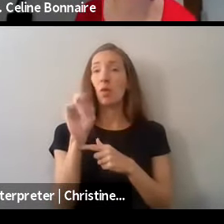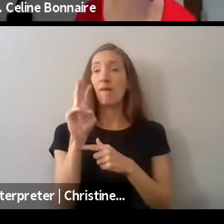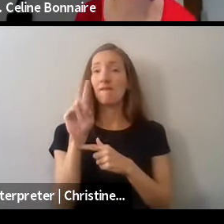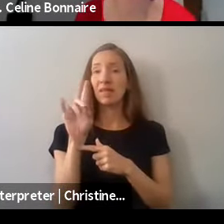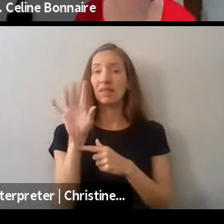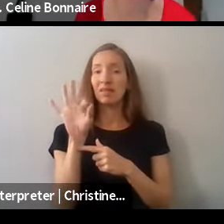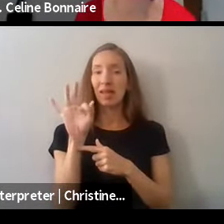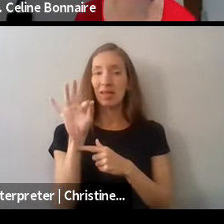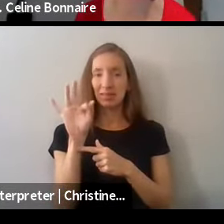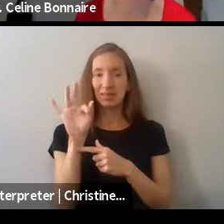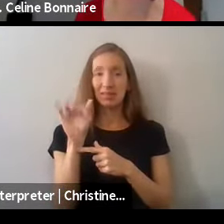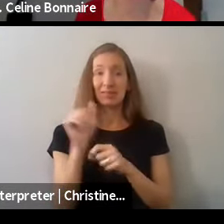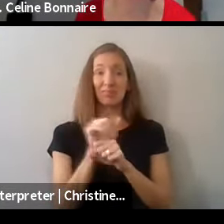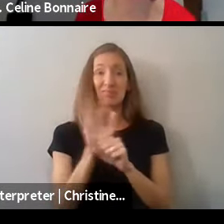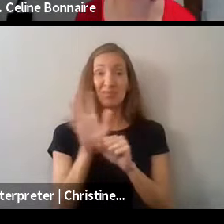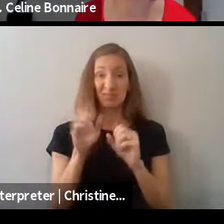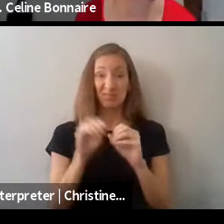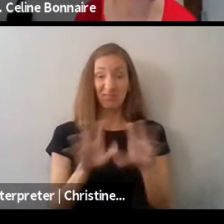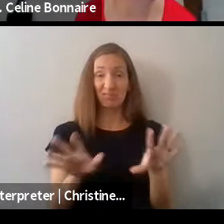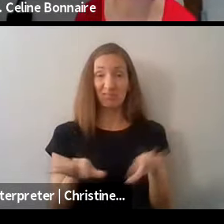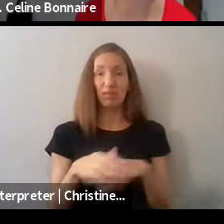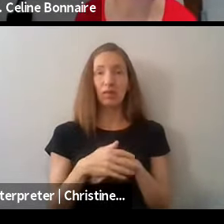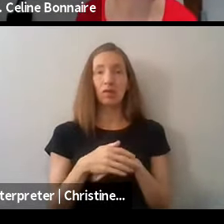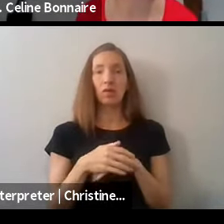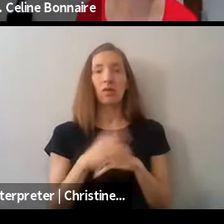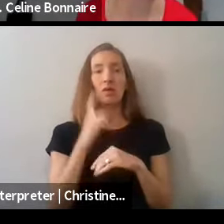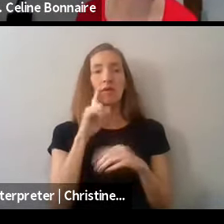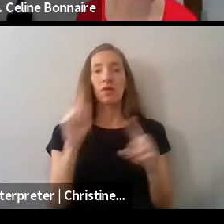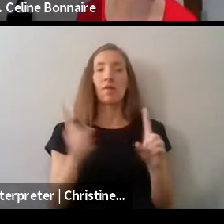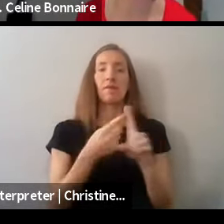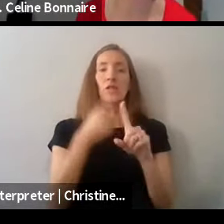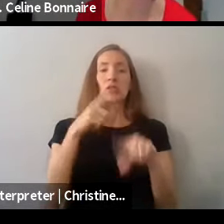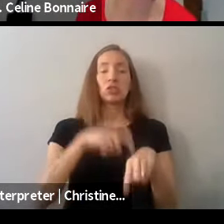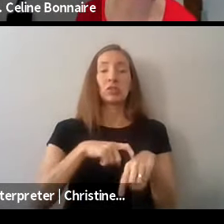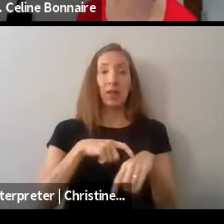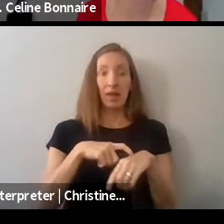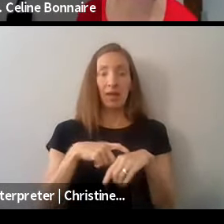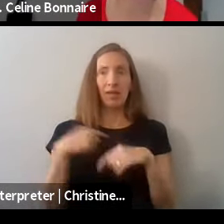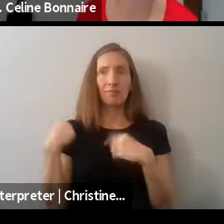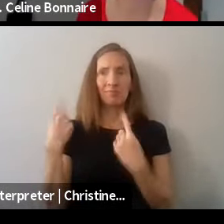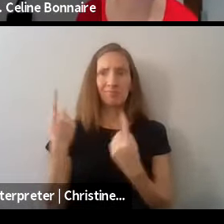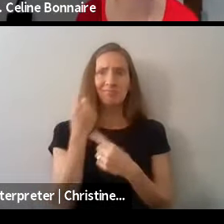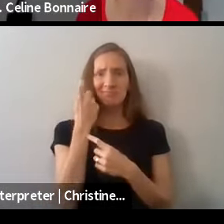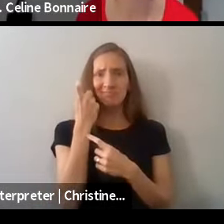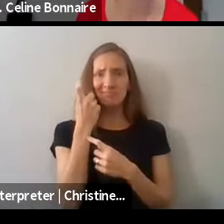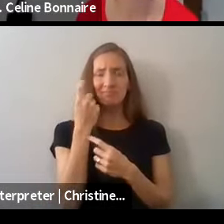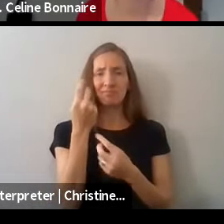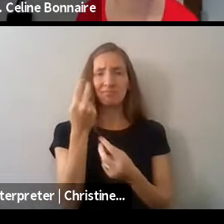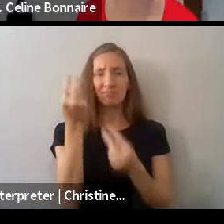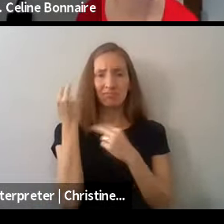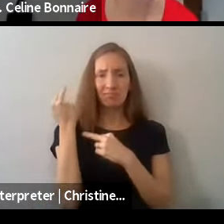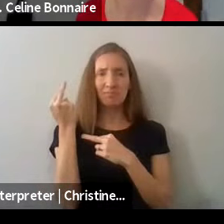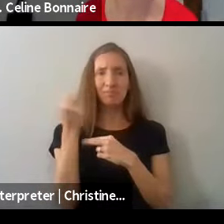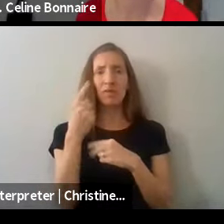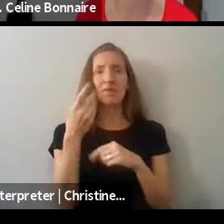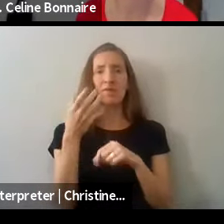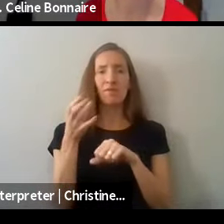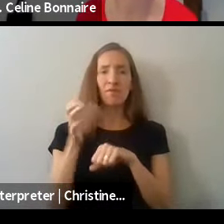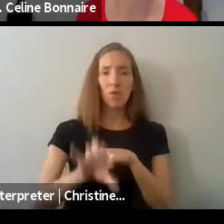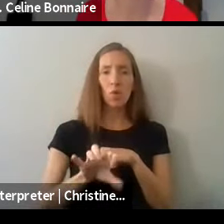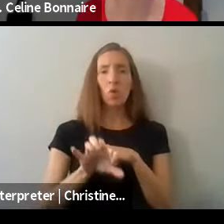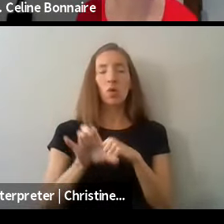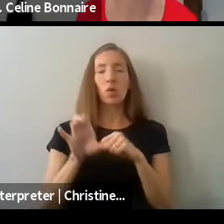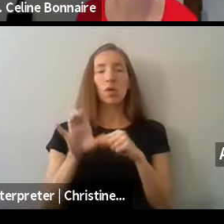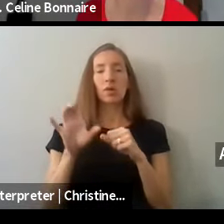the first time in recent memory, forced all leadership at national and international level to converge